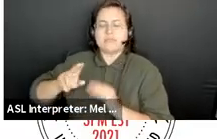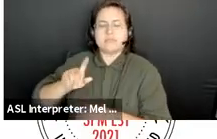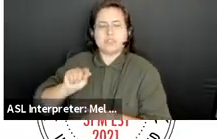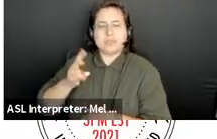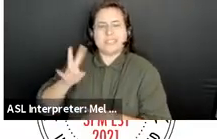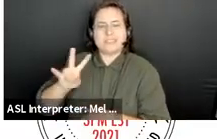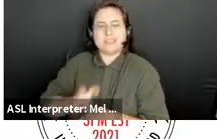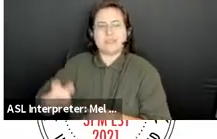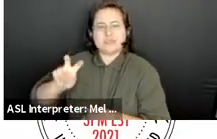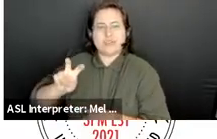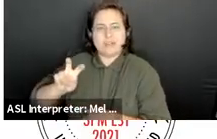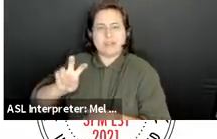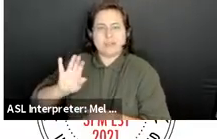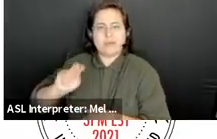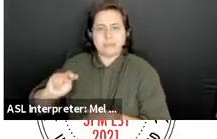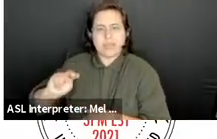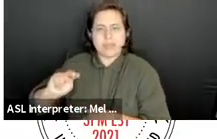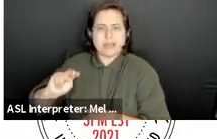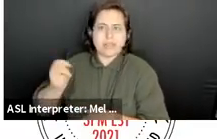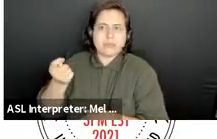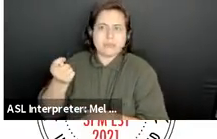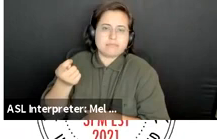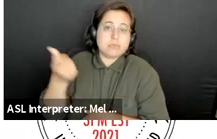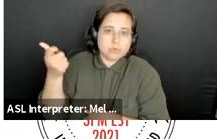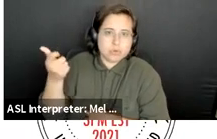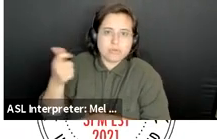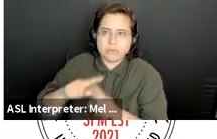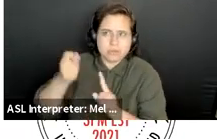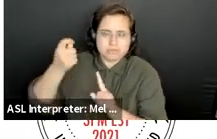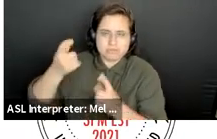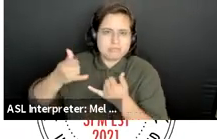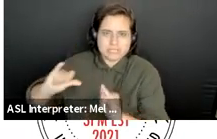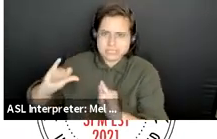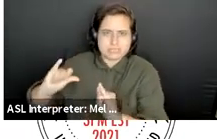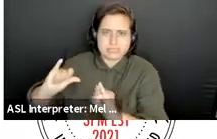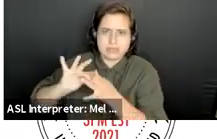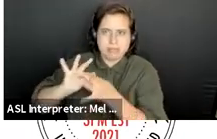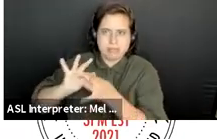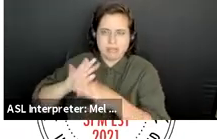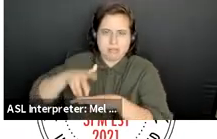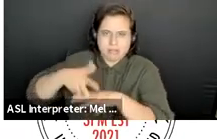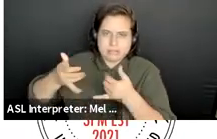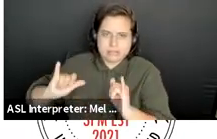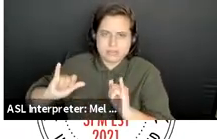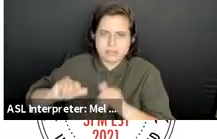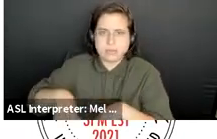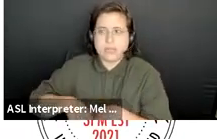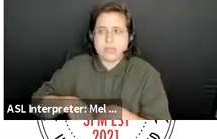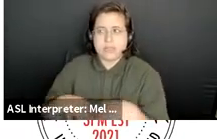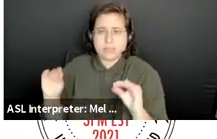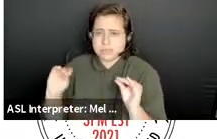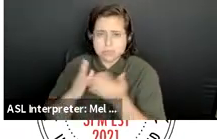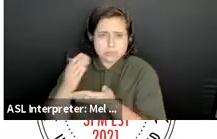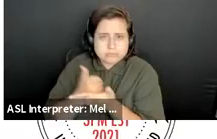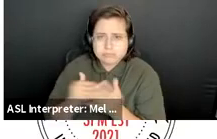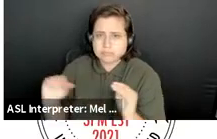was repealed in 2021, but still has a long tail to it, and the lack of transparency and predictability